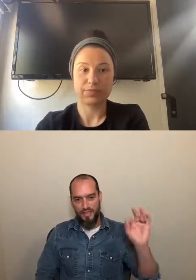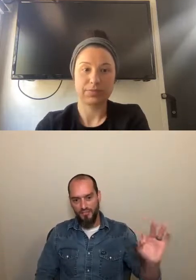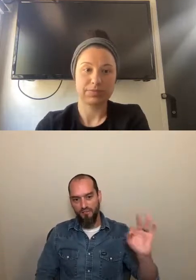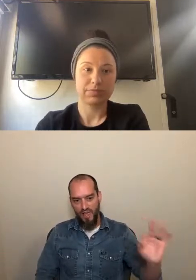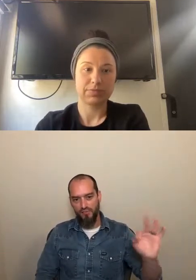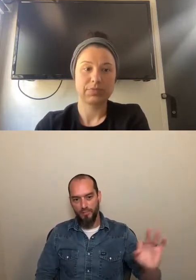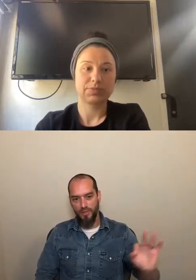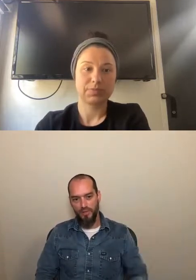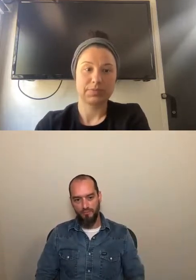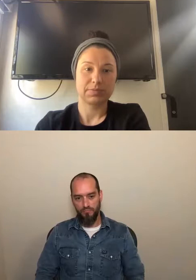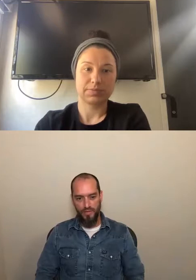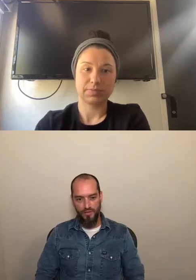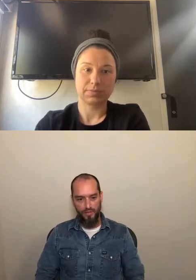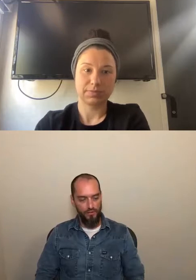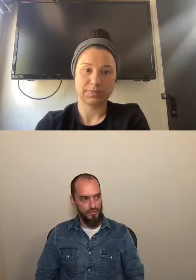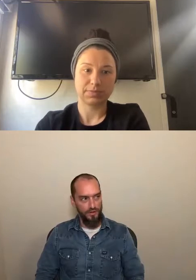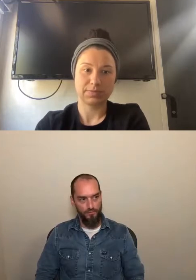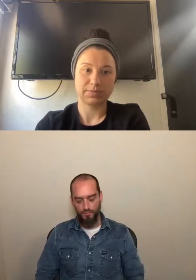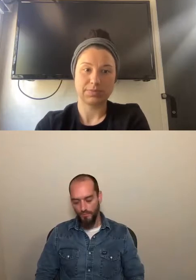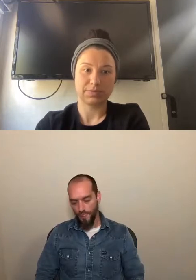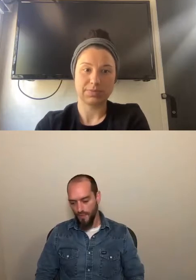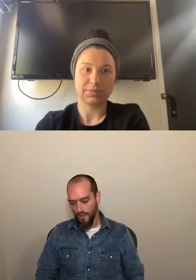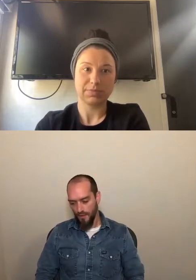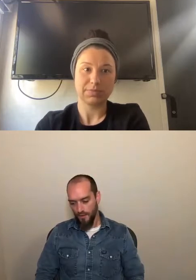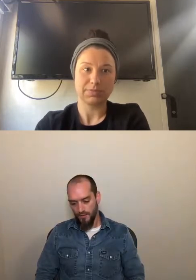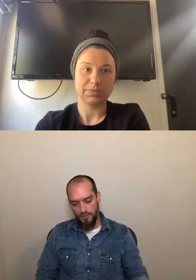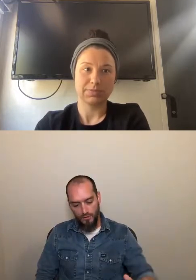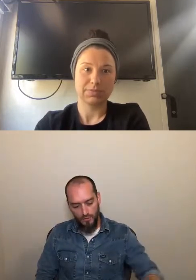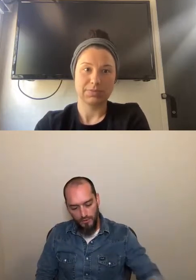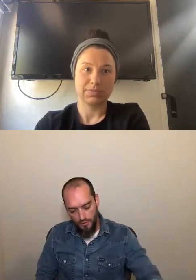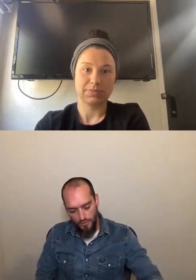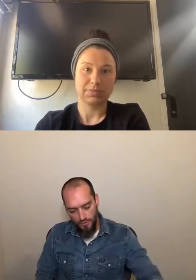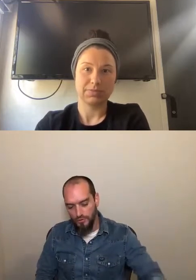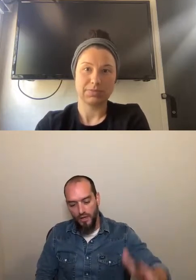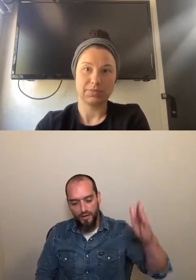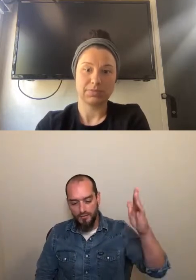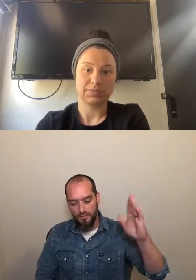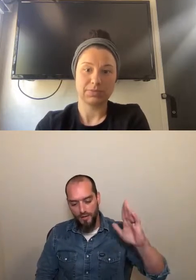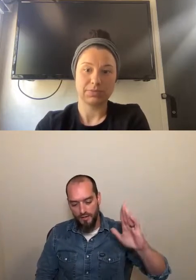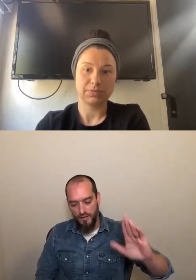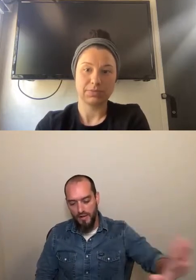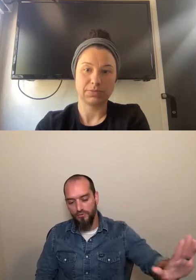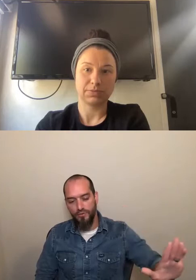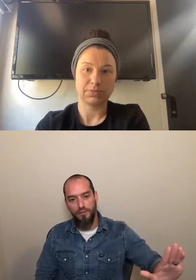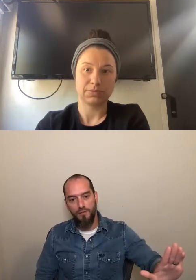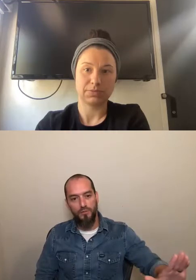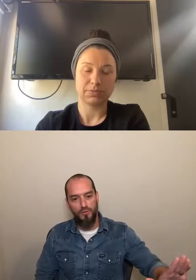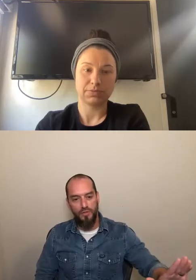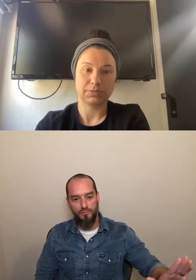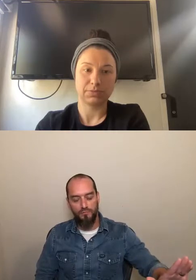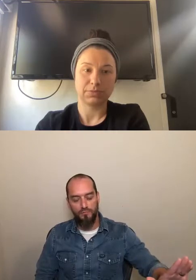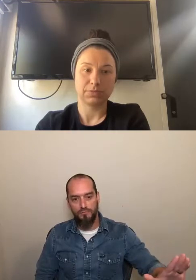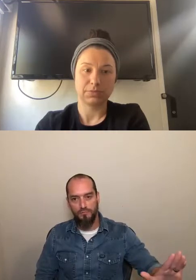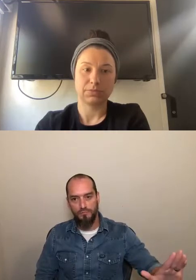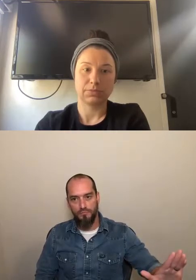best house I've ever been in. I hear that all the time. So those clients might never think about mold